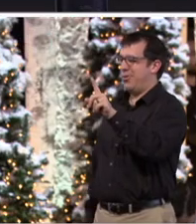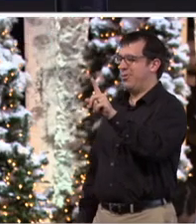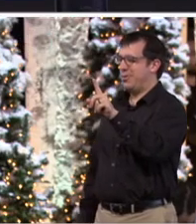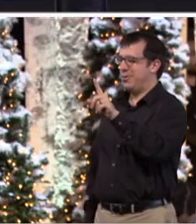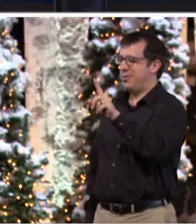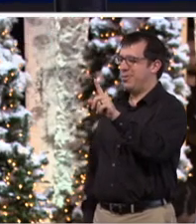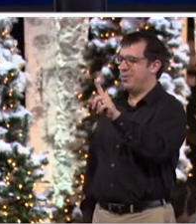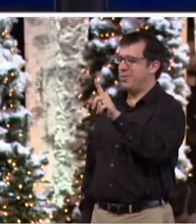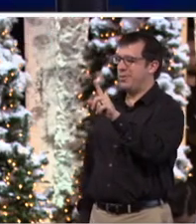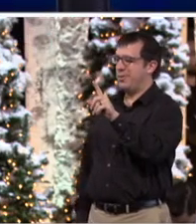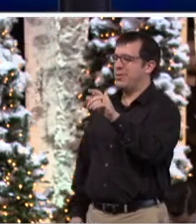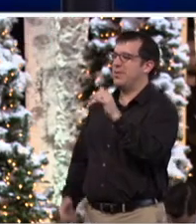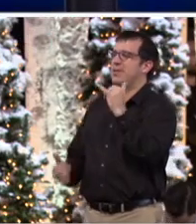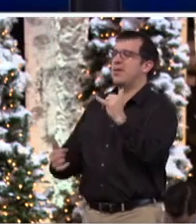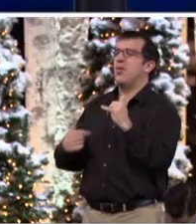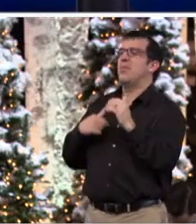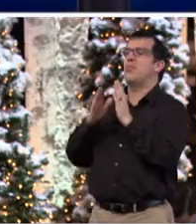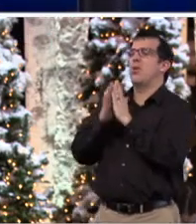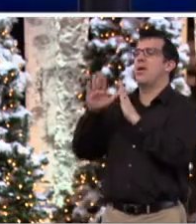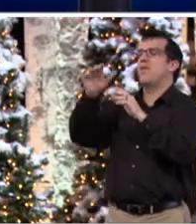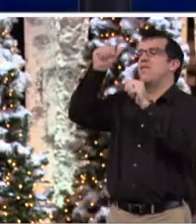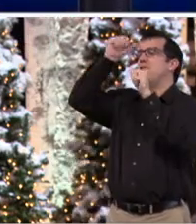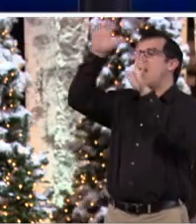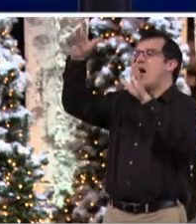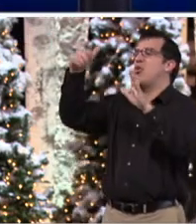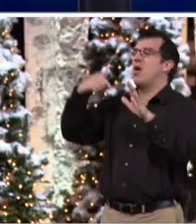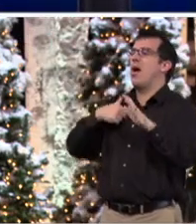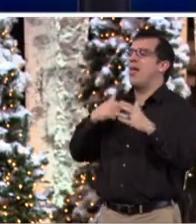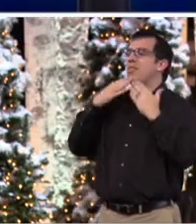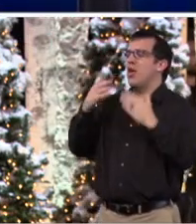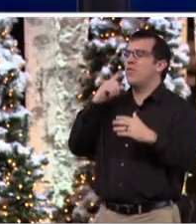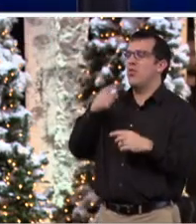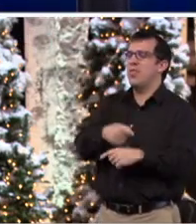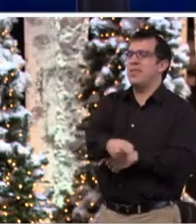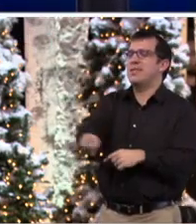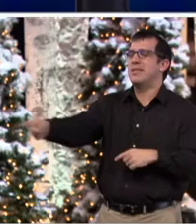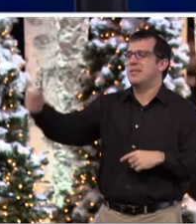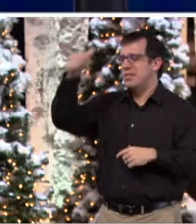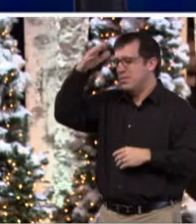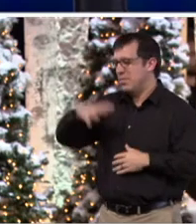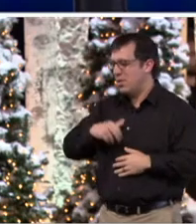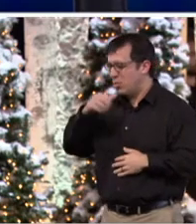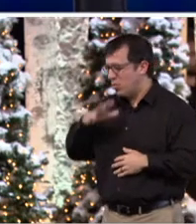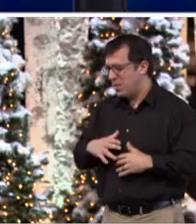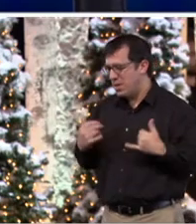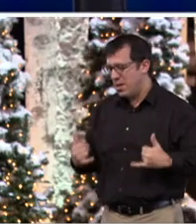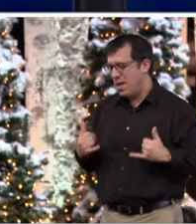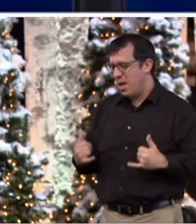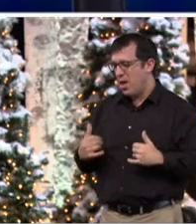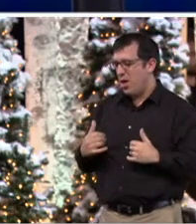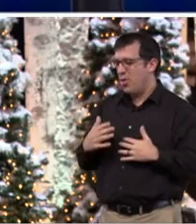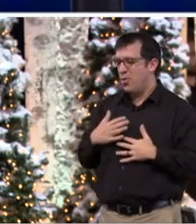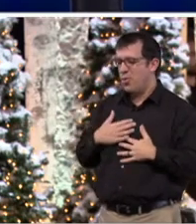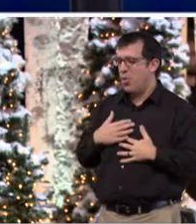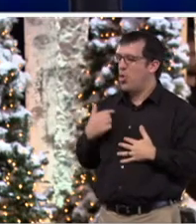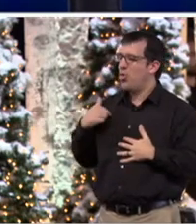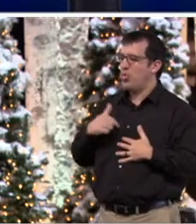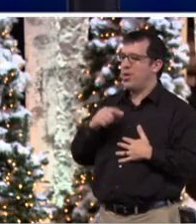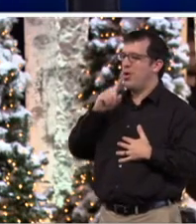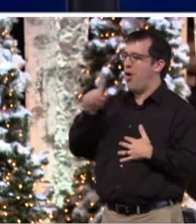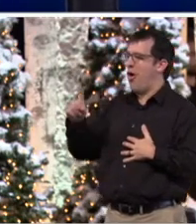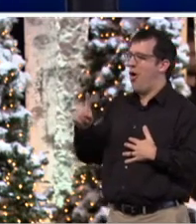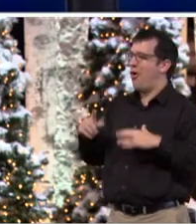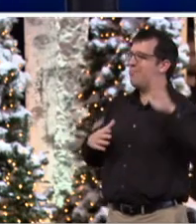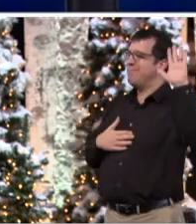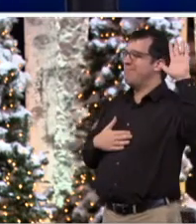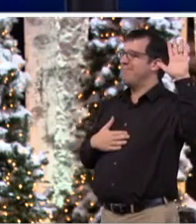Father, I want to thank you for these men and women who are praying this prayer right now. And we're just signing up again. We're saying we're